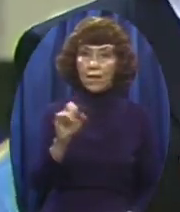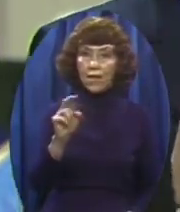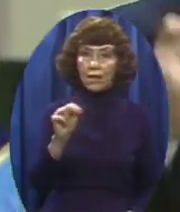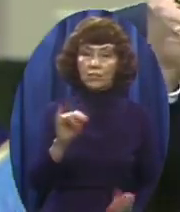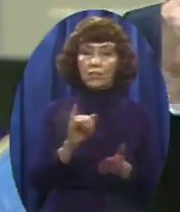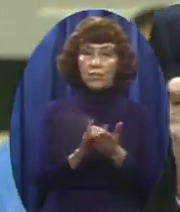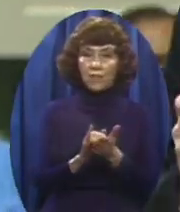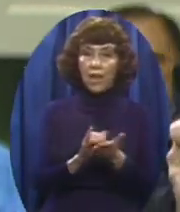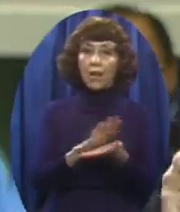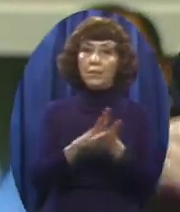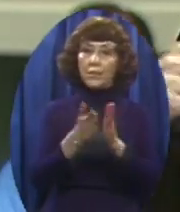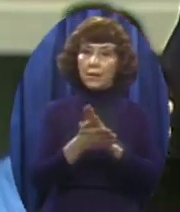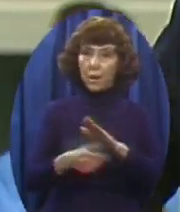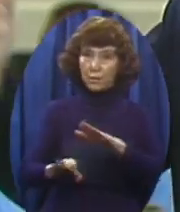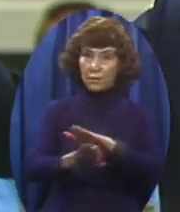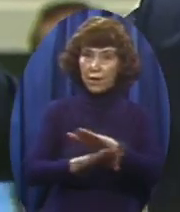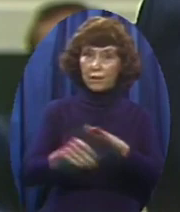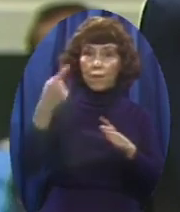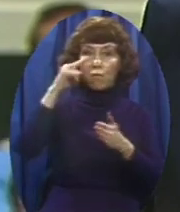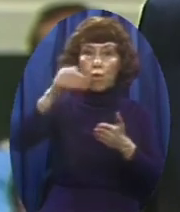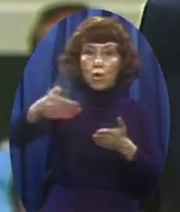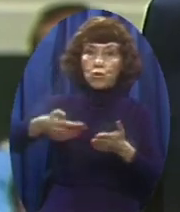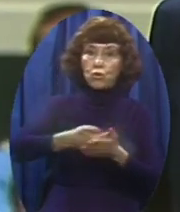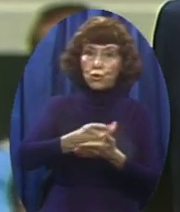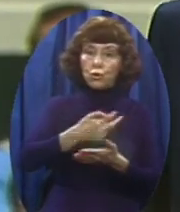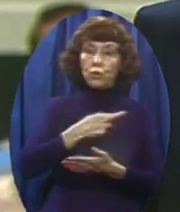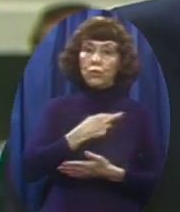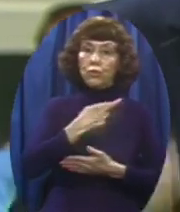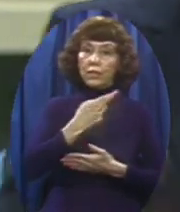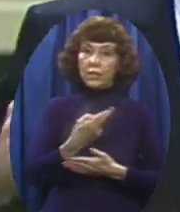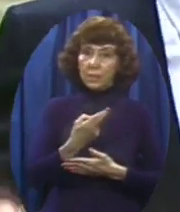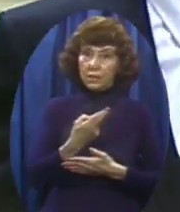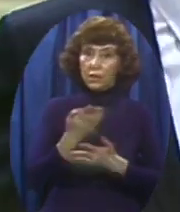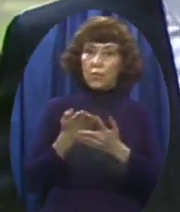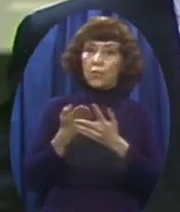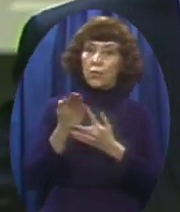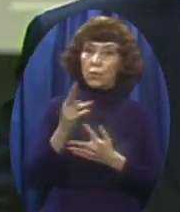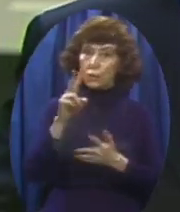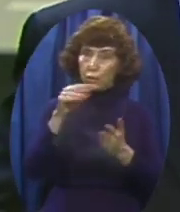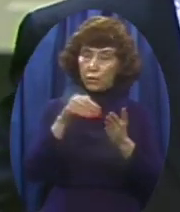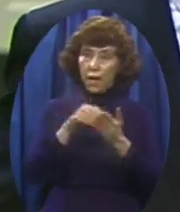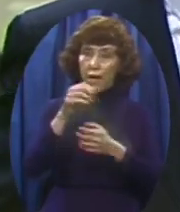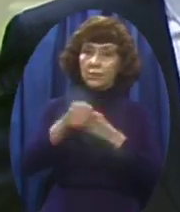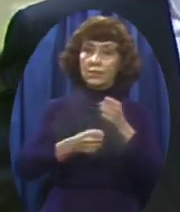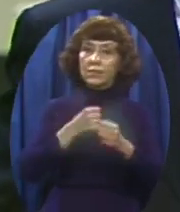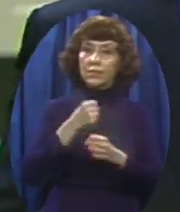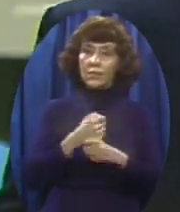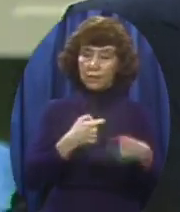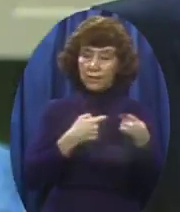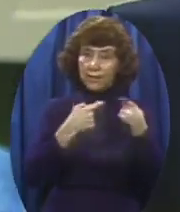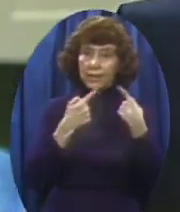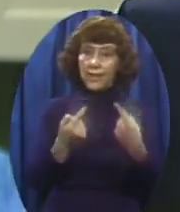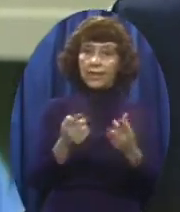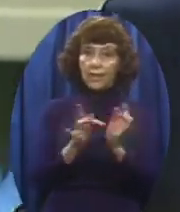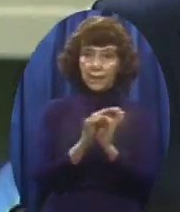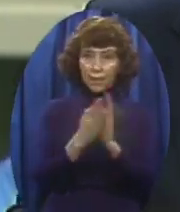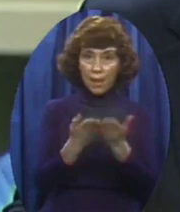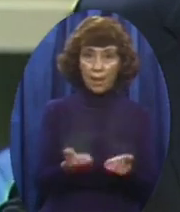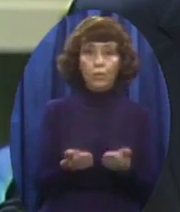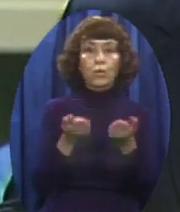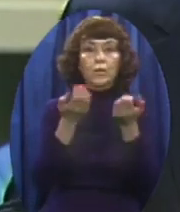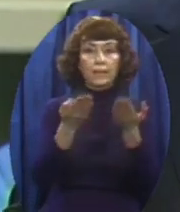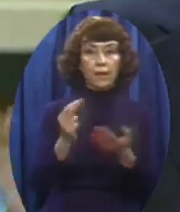new religions, religious cults, etc., down through 2,000 years since this book was handed to us in its completed